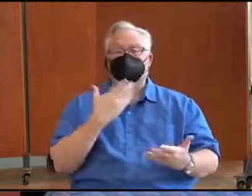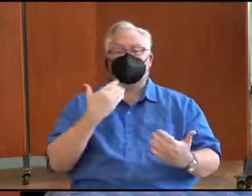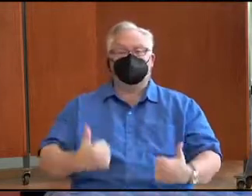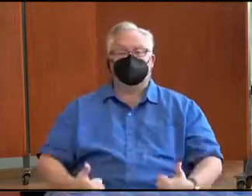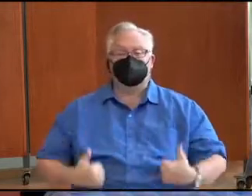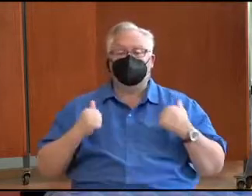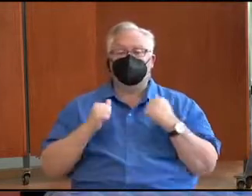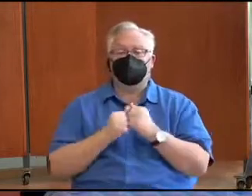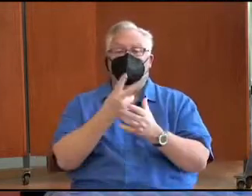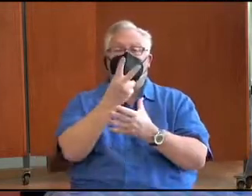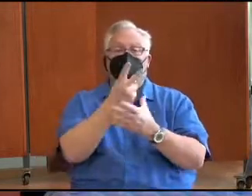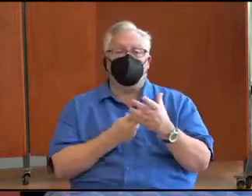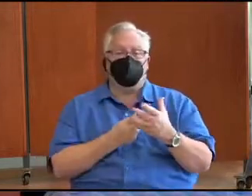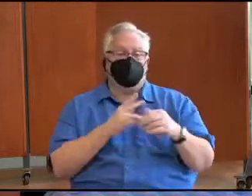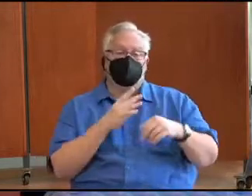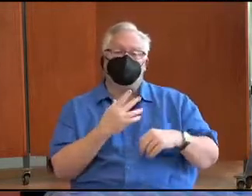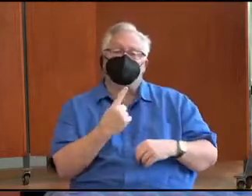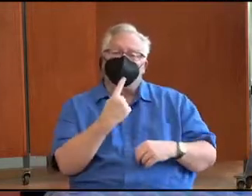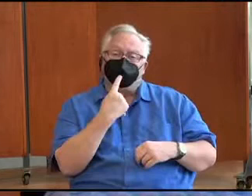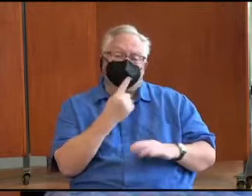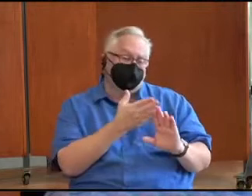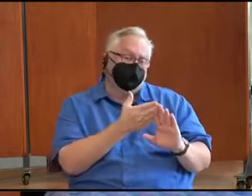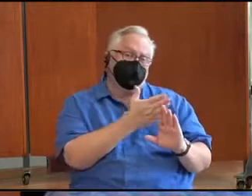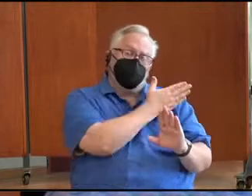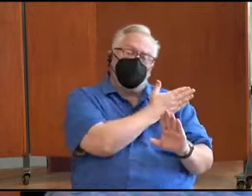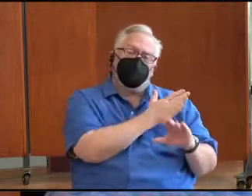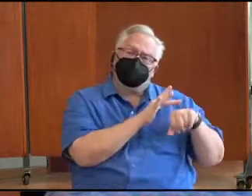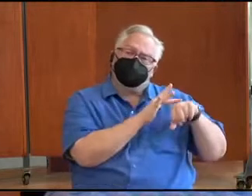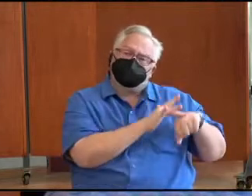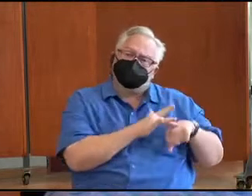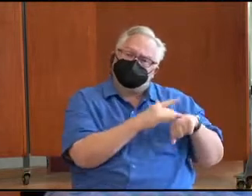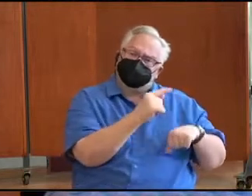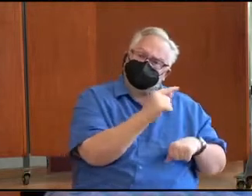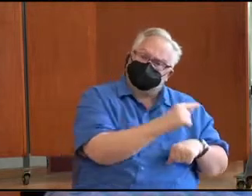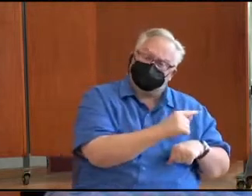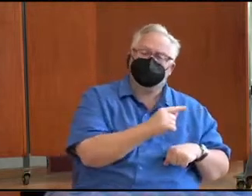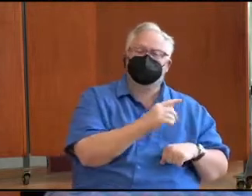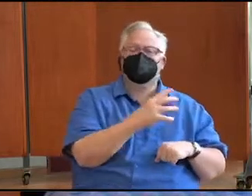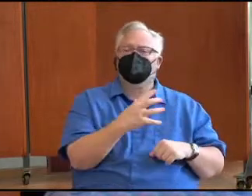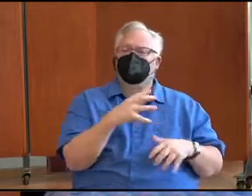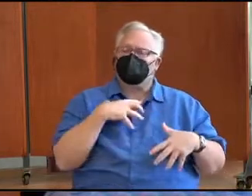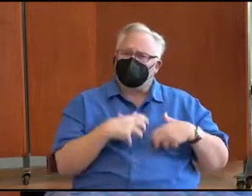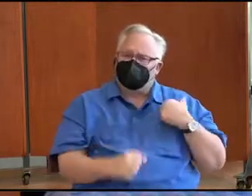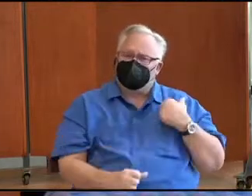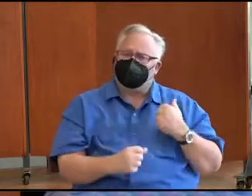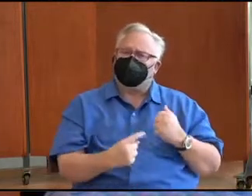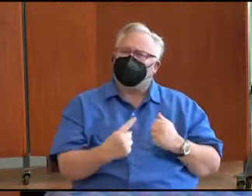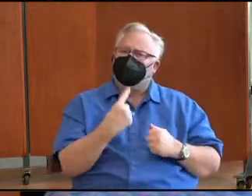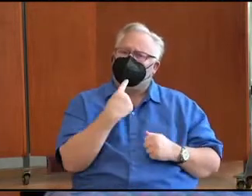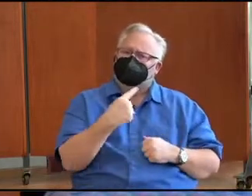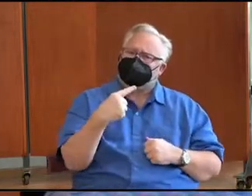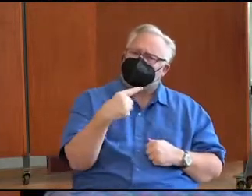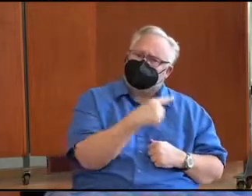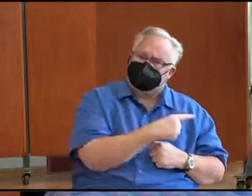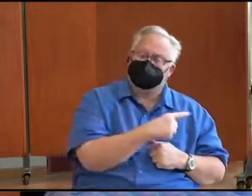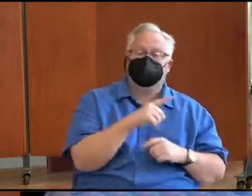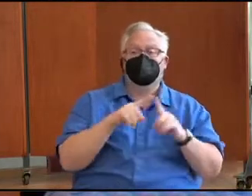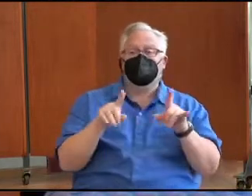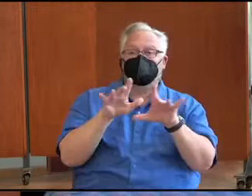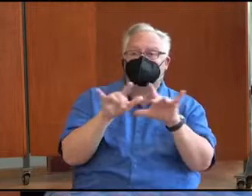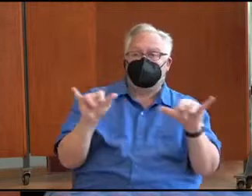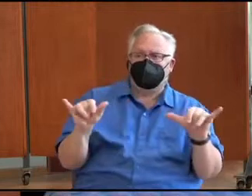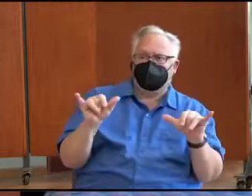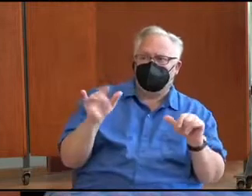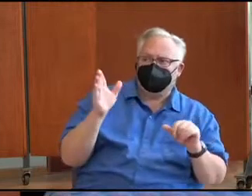at the same time. A longing for what was, a grief and a missing of what was, but also